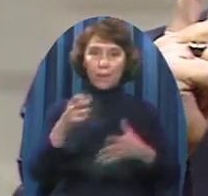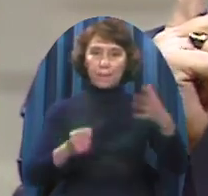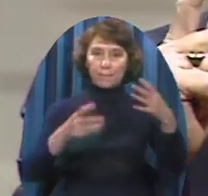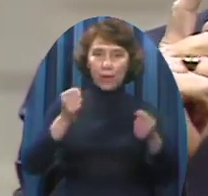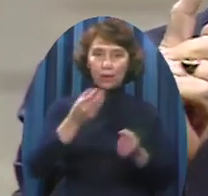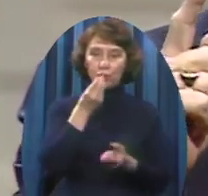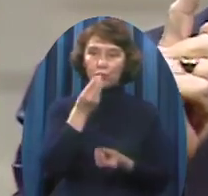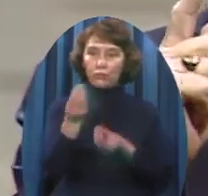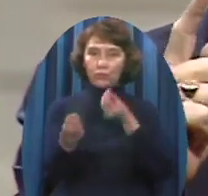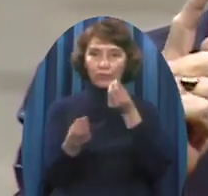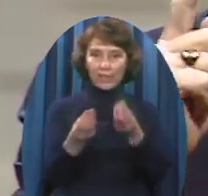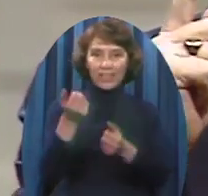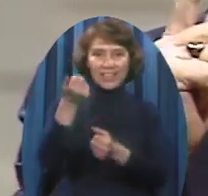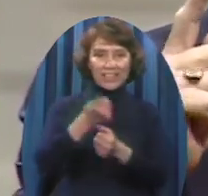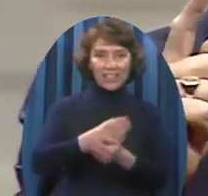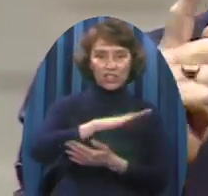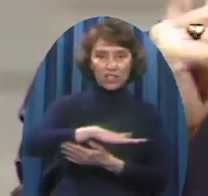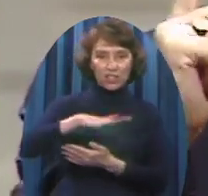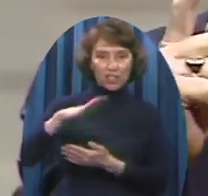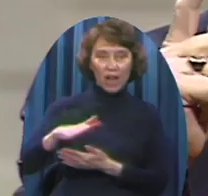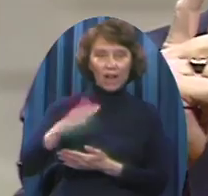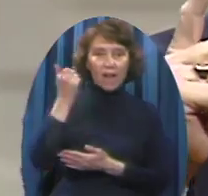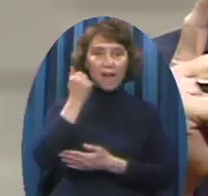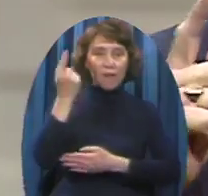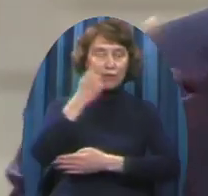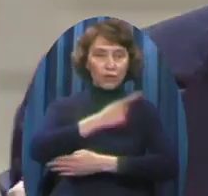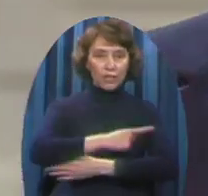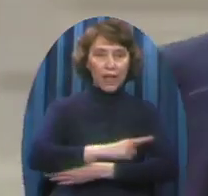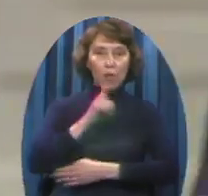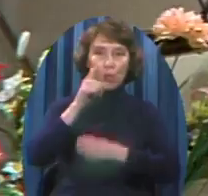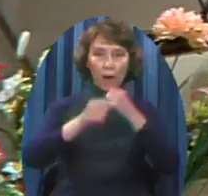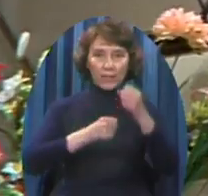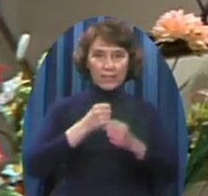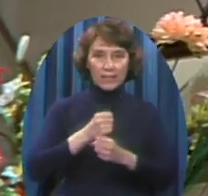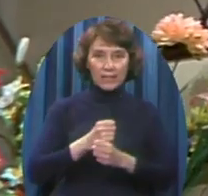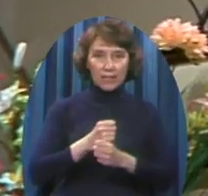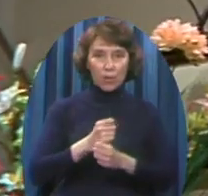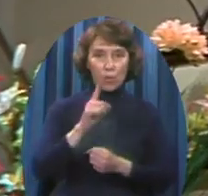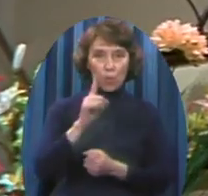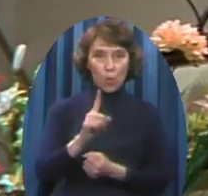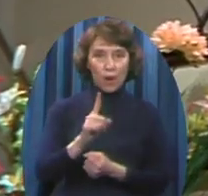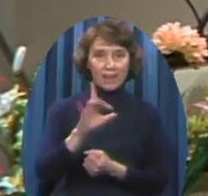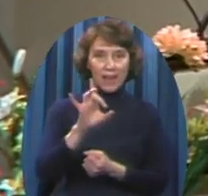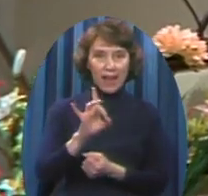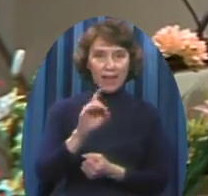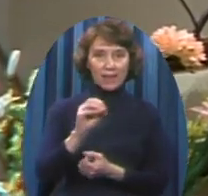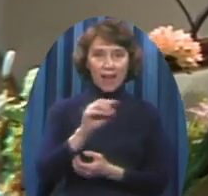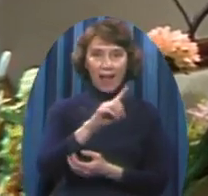glass, 8-ounce glass of milk per day for 1 year. For example,